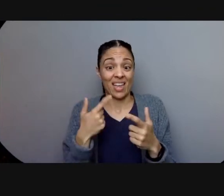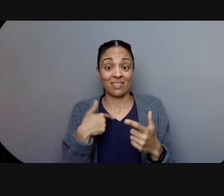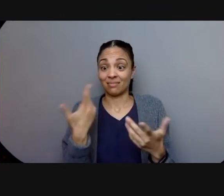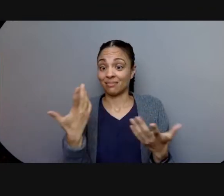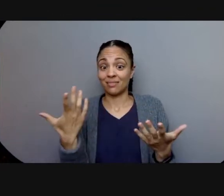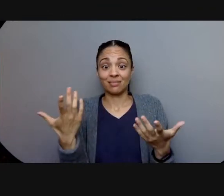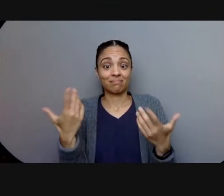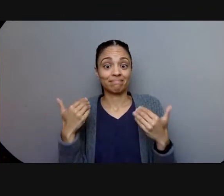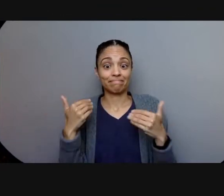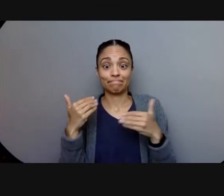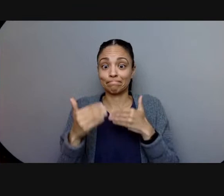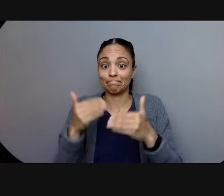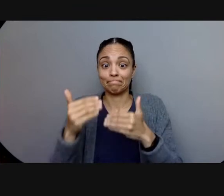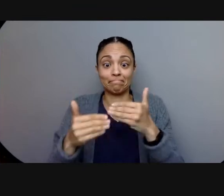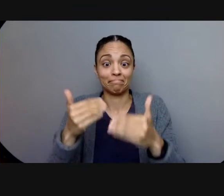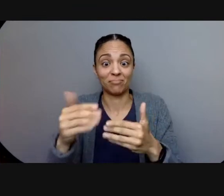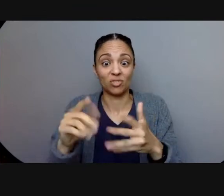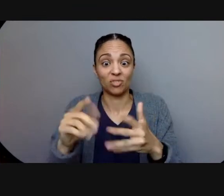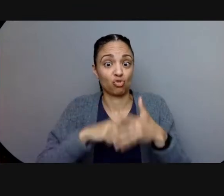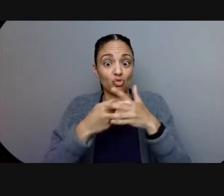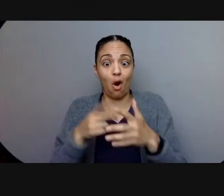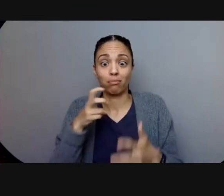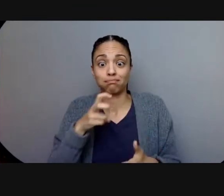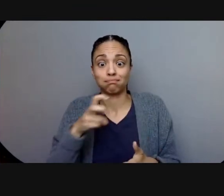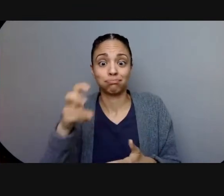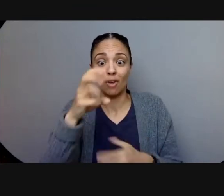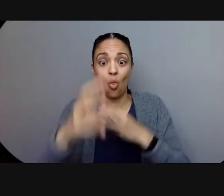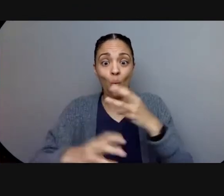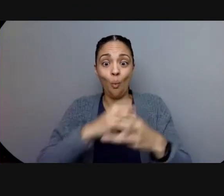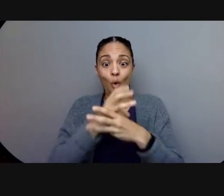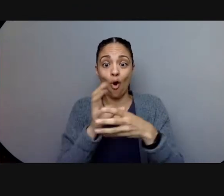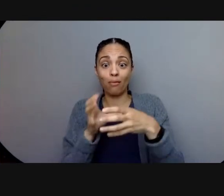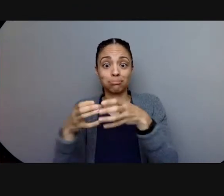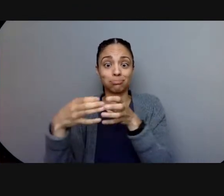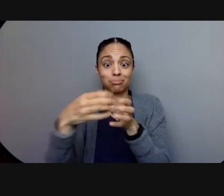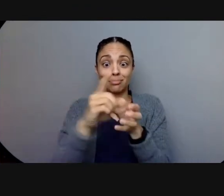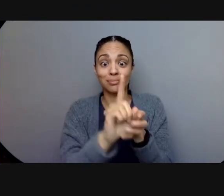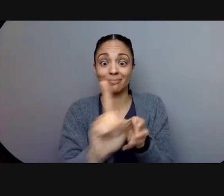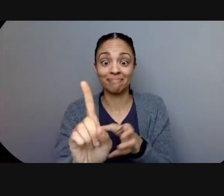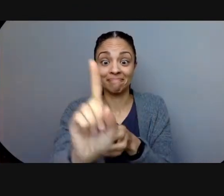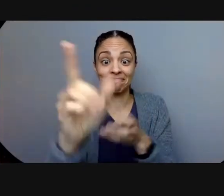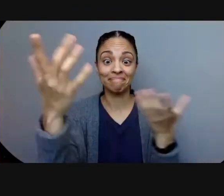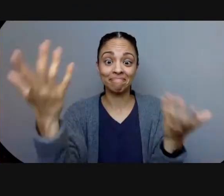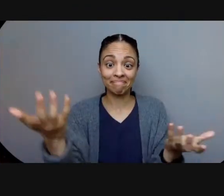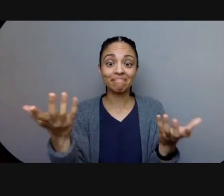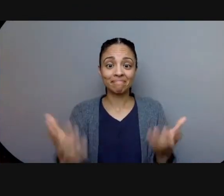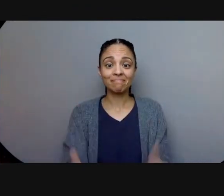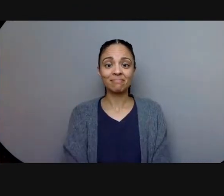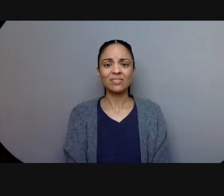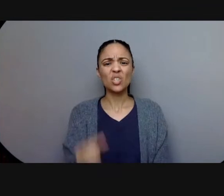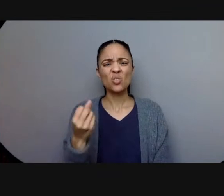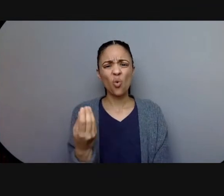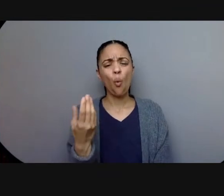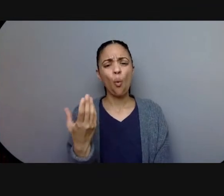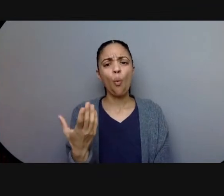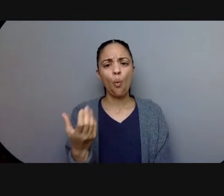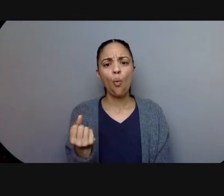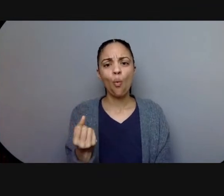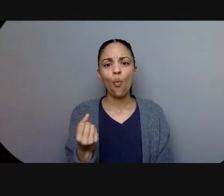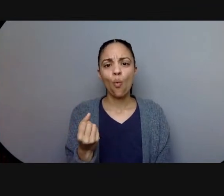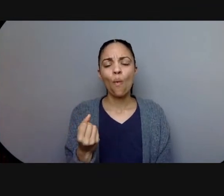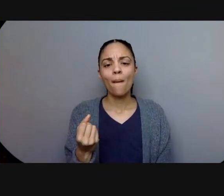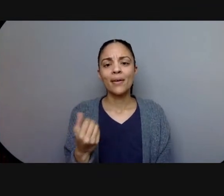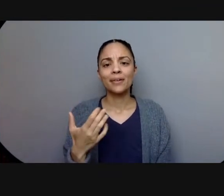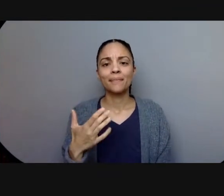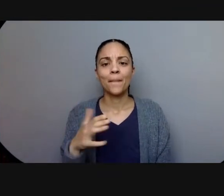and then for those that it's that love this, my brother Mike Euphoria